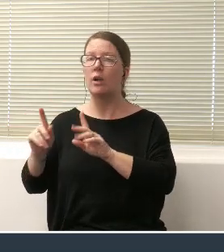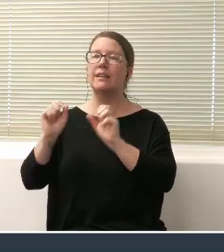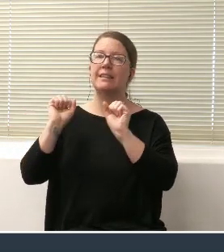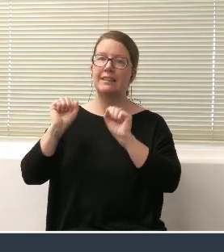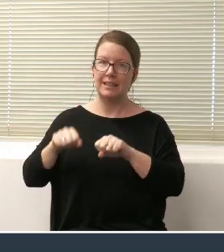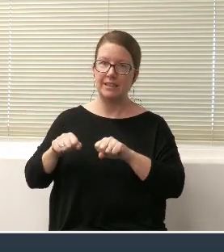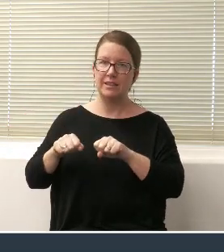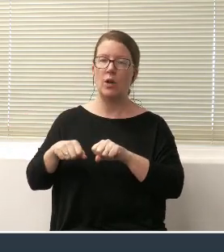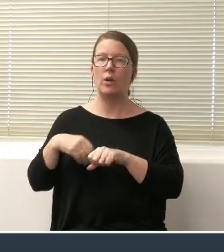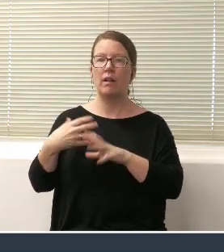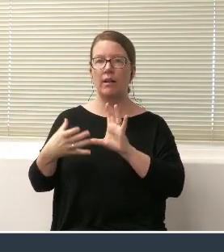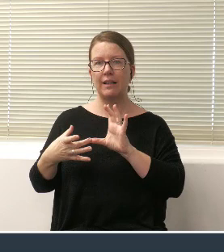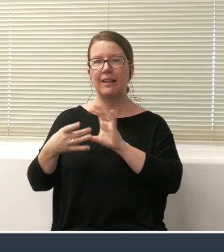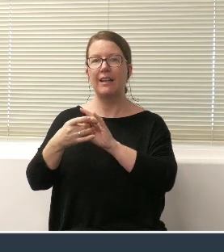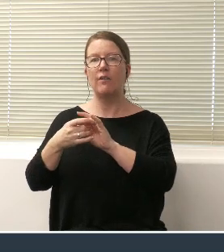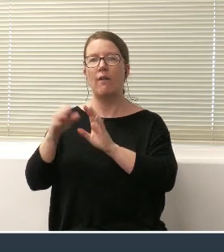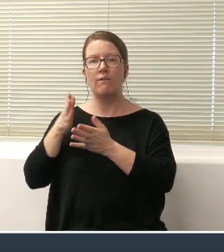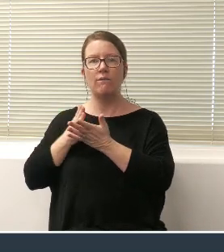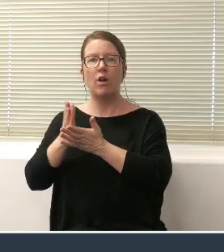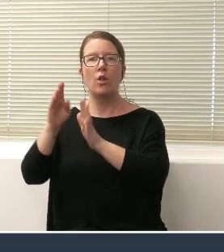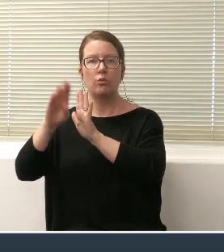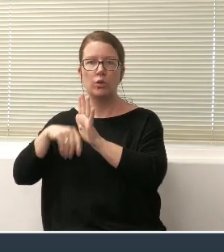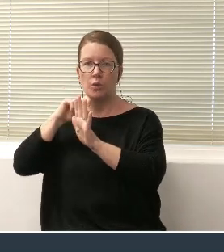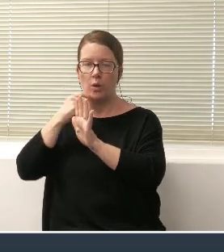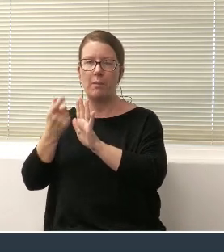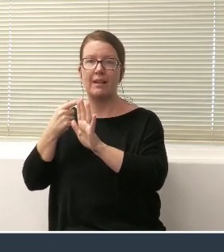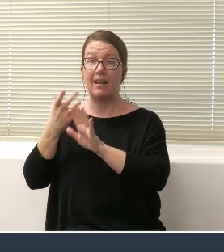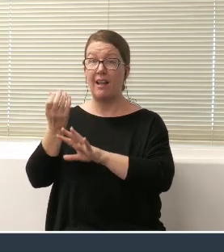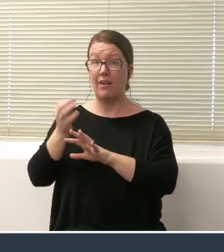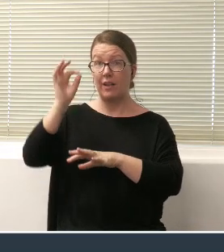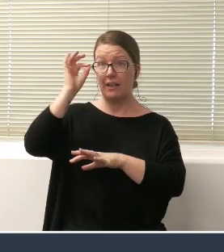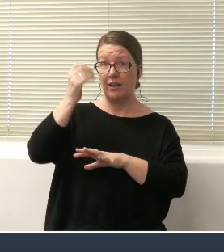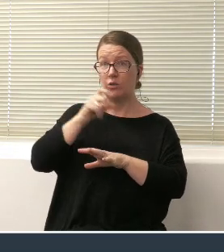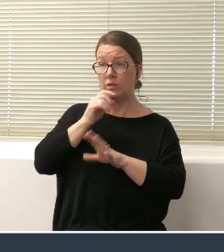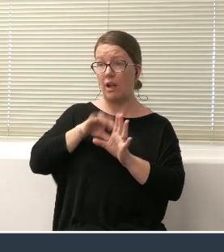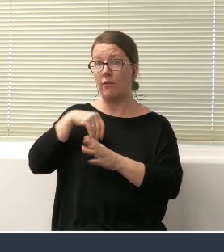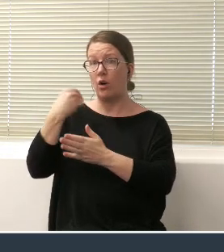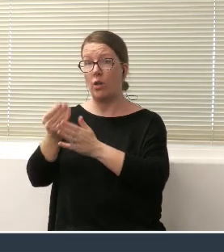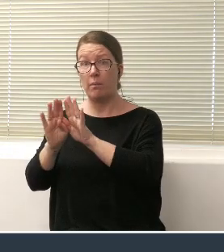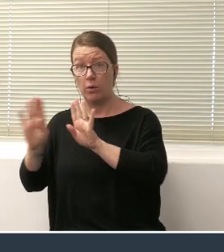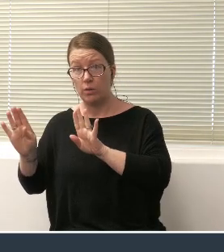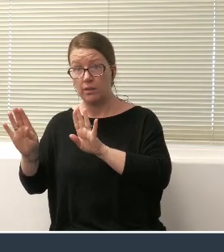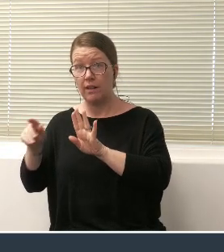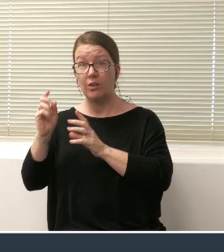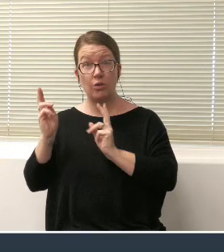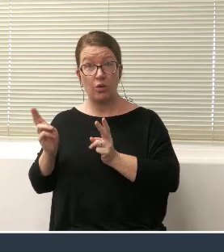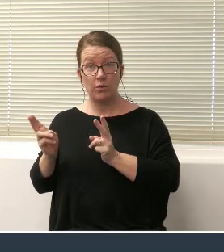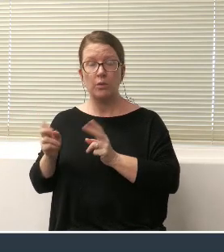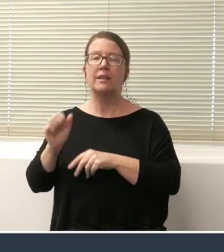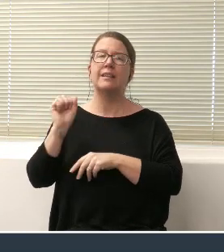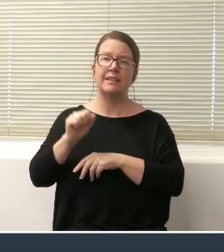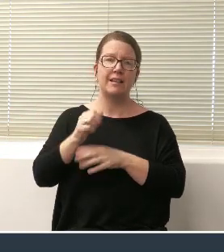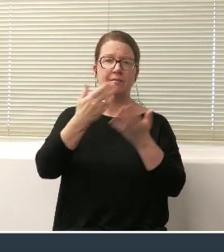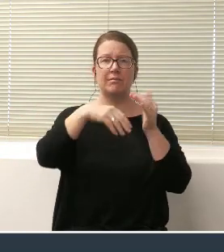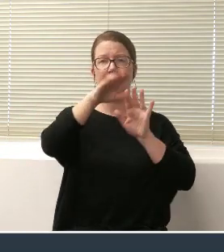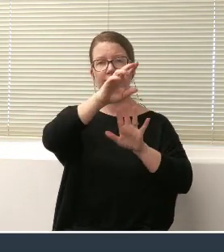the statement of expectations alongside all the other board members? Yes, it's not an unknown thing around the country. Typically, what